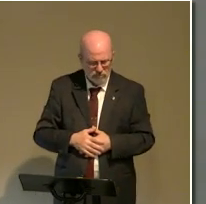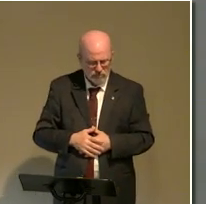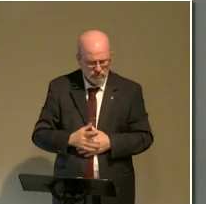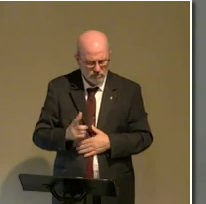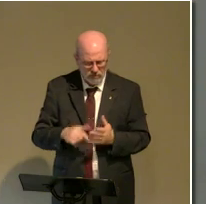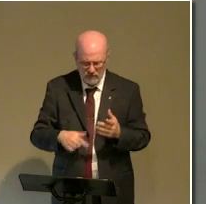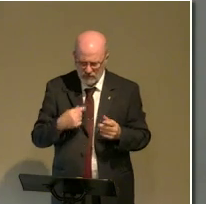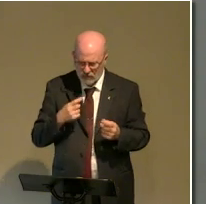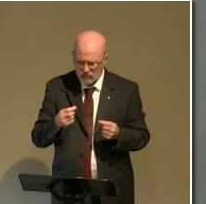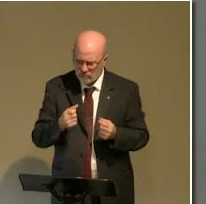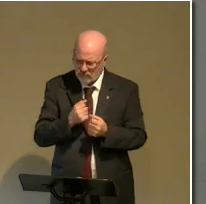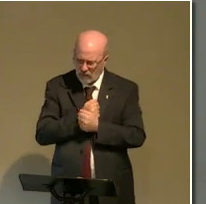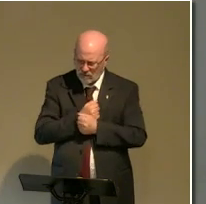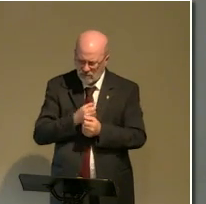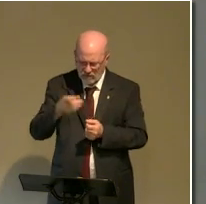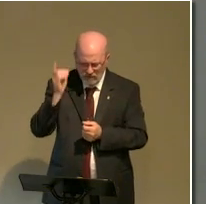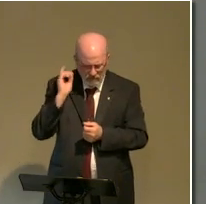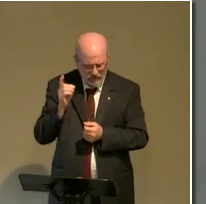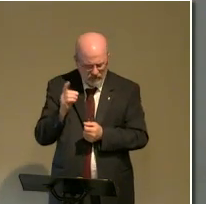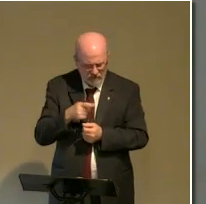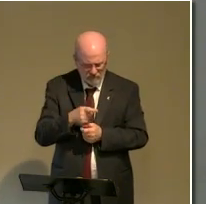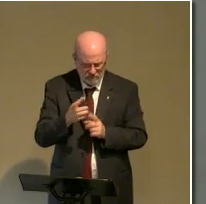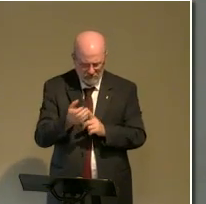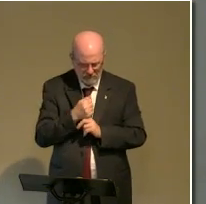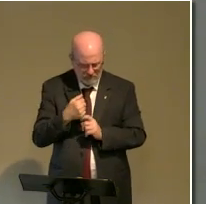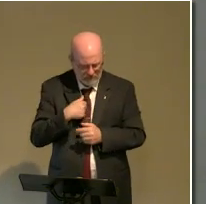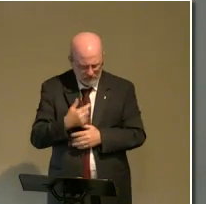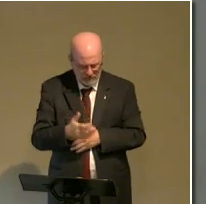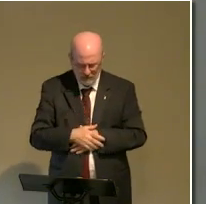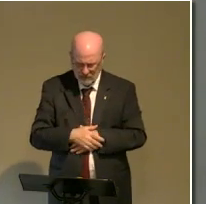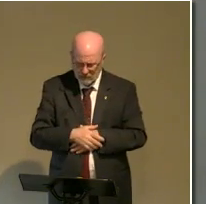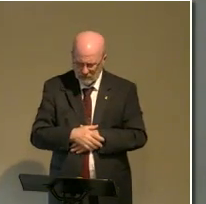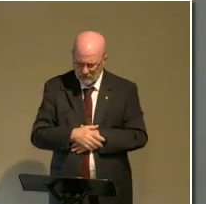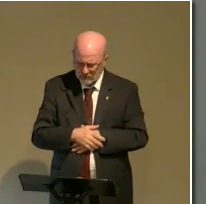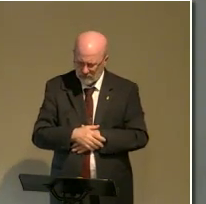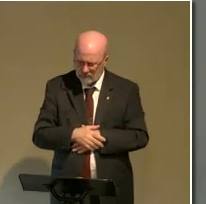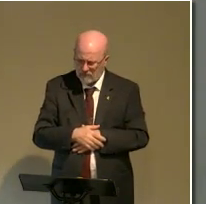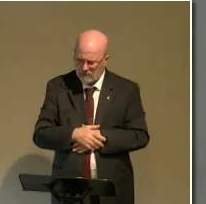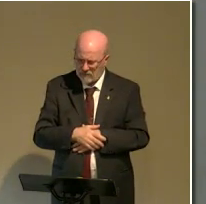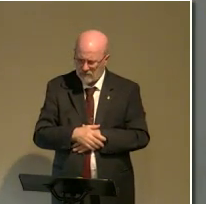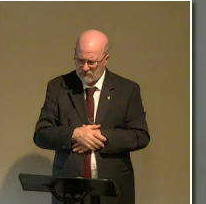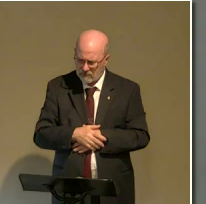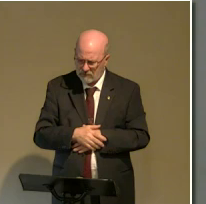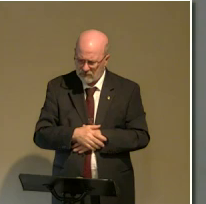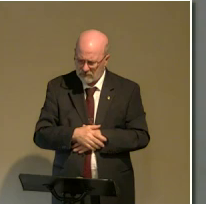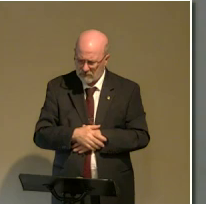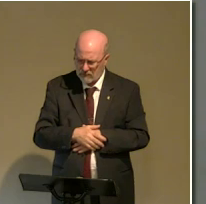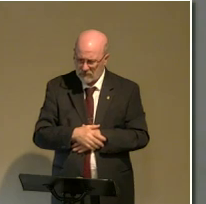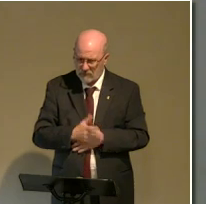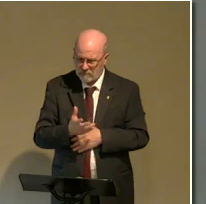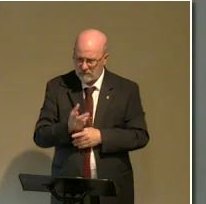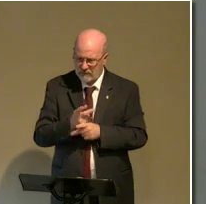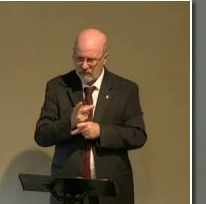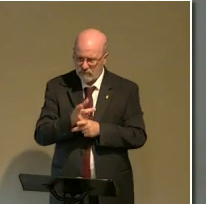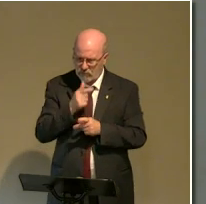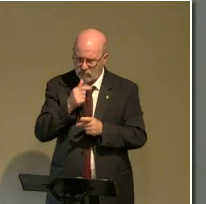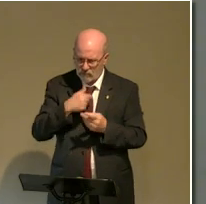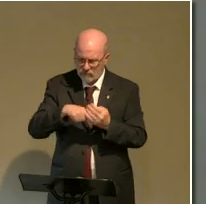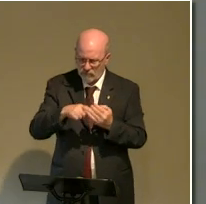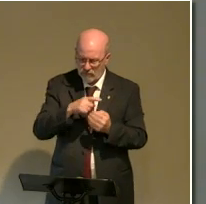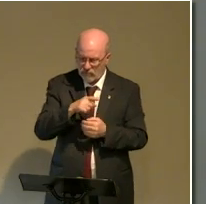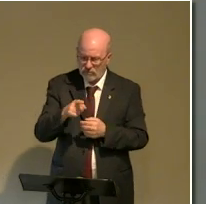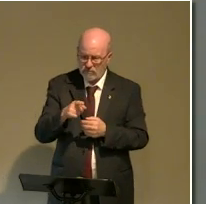do? I love Daniel. These guys got me. They got me, right? You be very careful who you have around